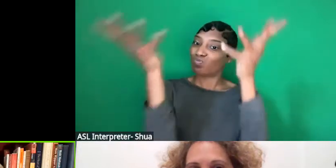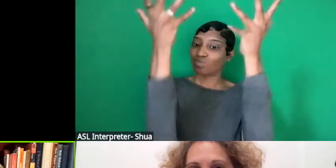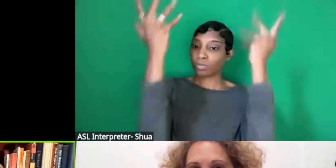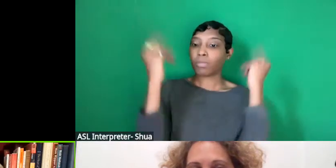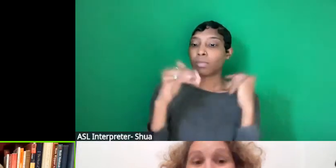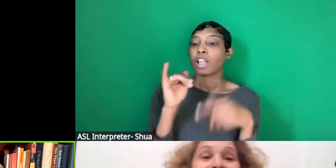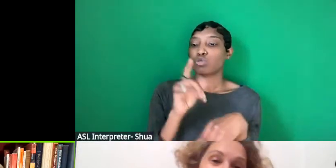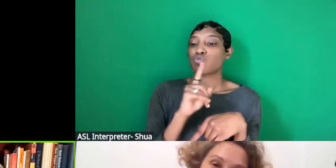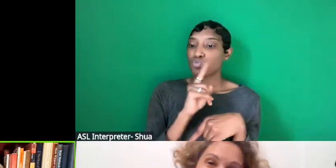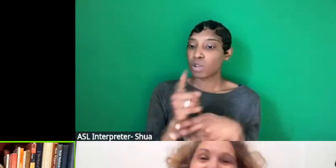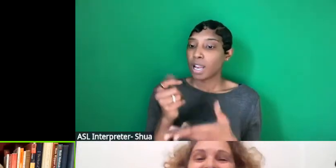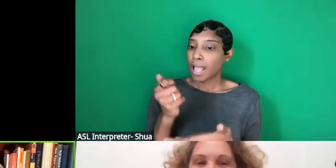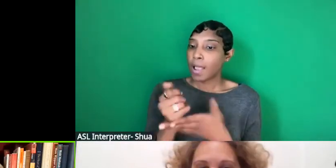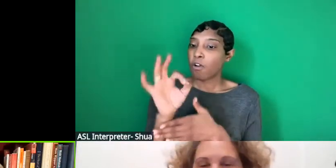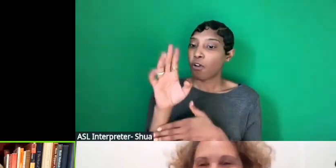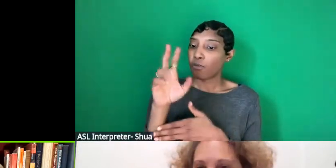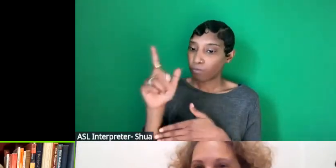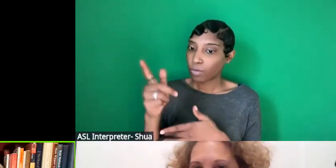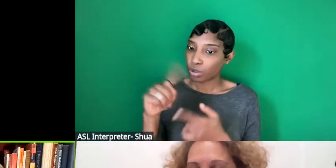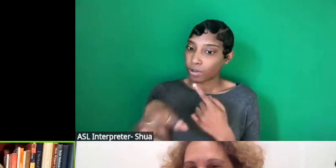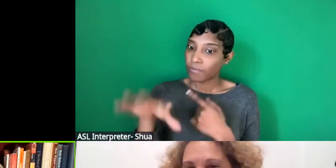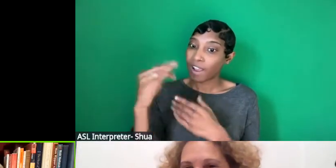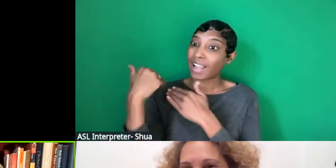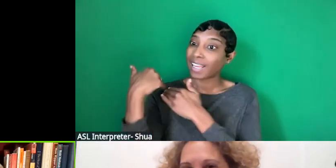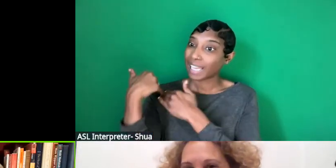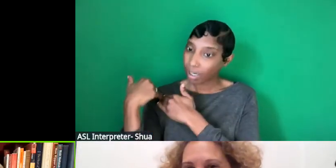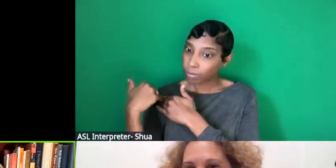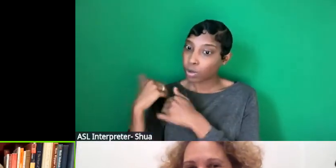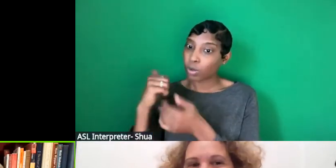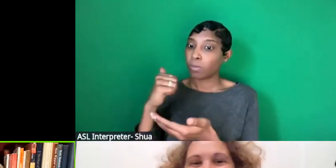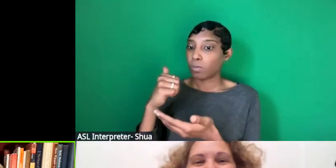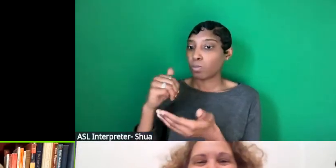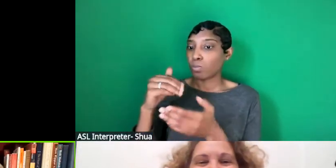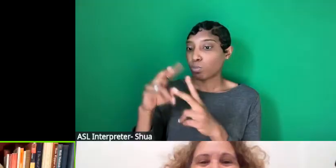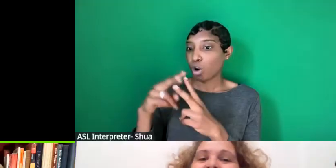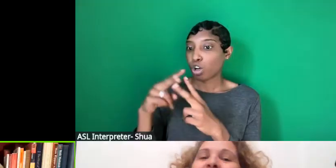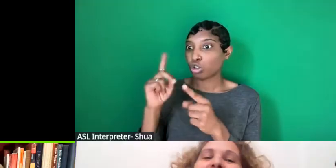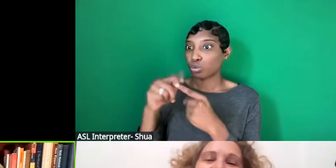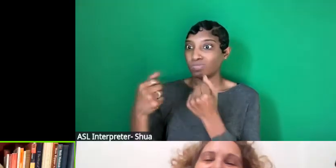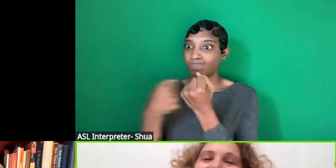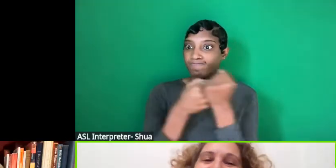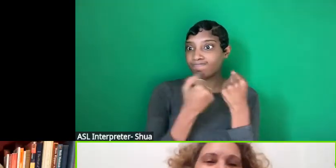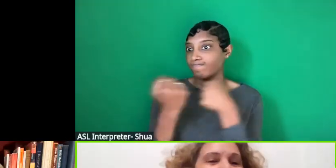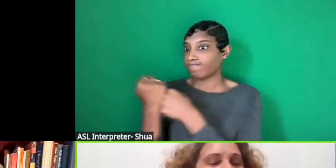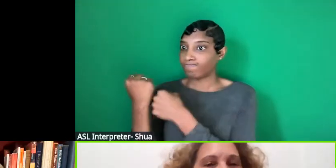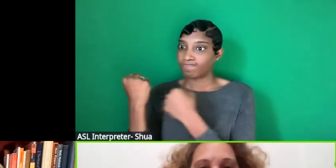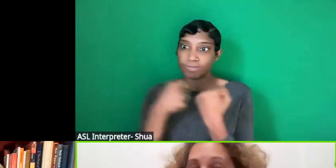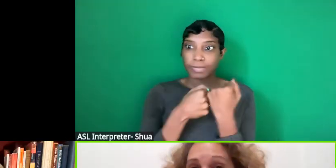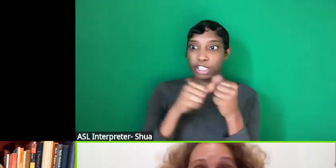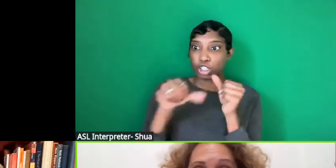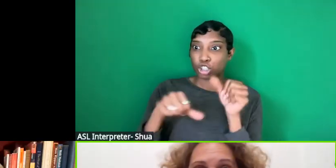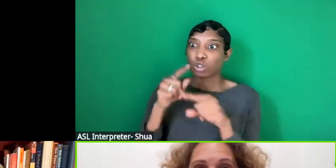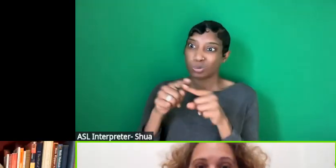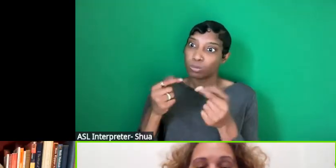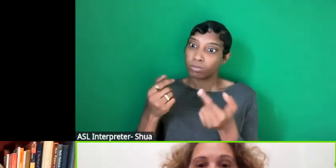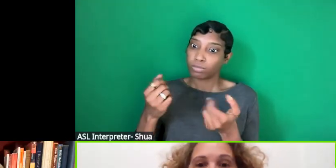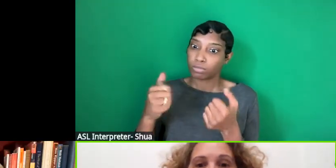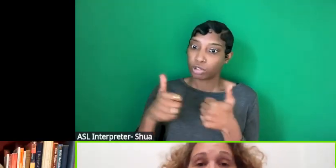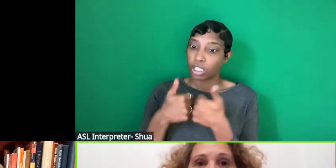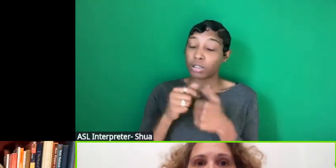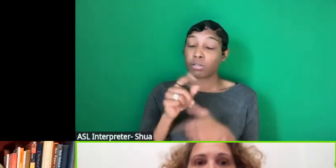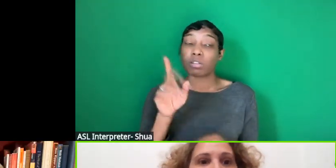accountability partner to share challenges with so you can support each other. This is great. I absolutely love